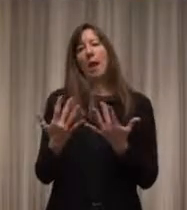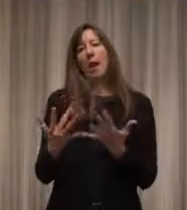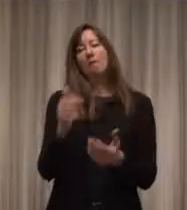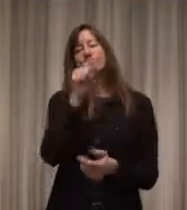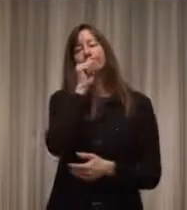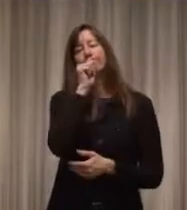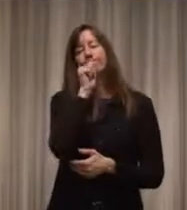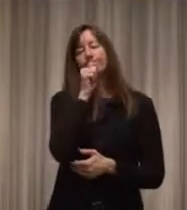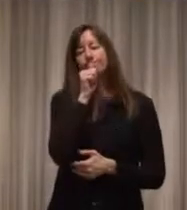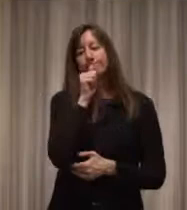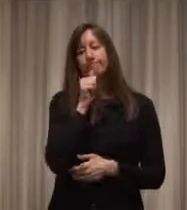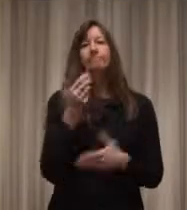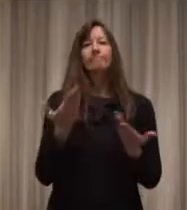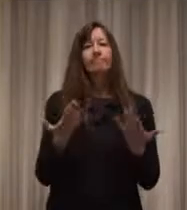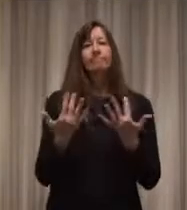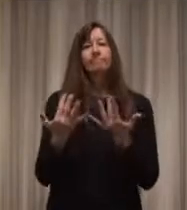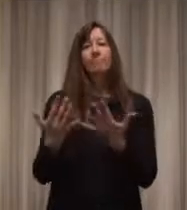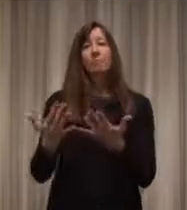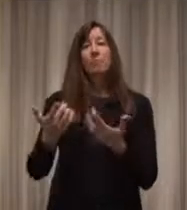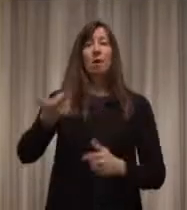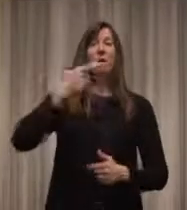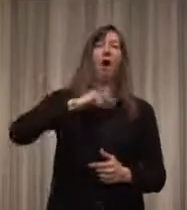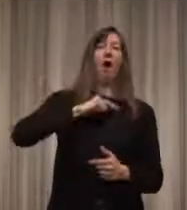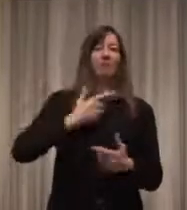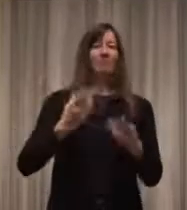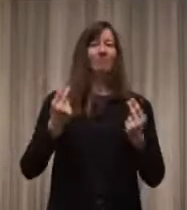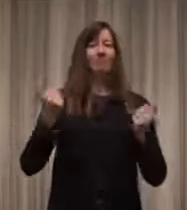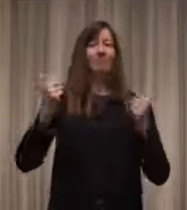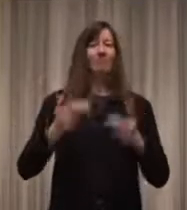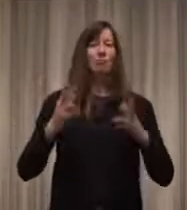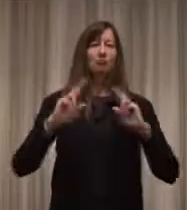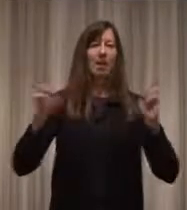out based on what the supply that's available.